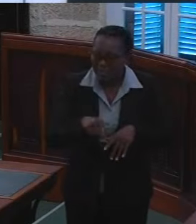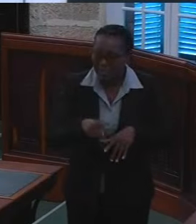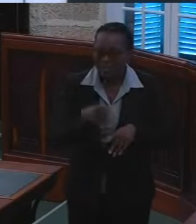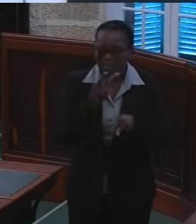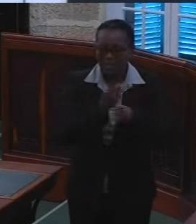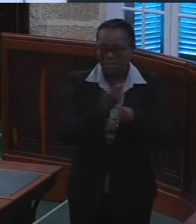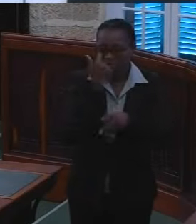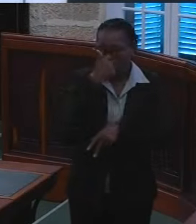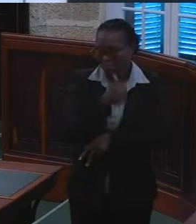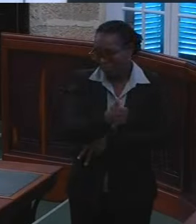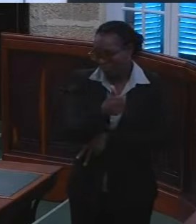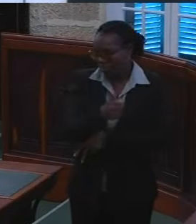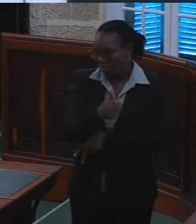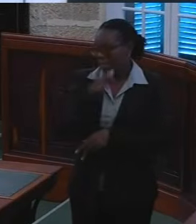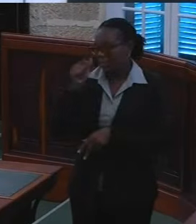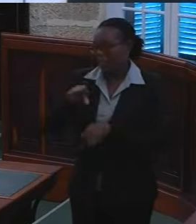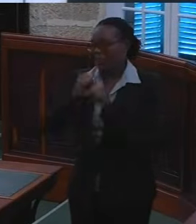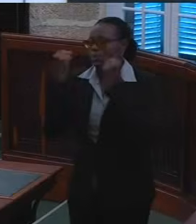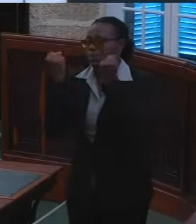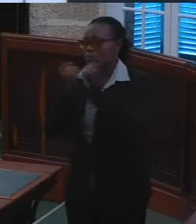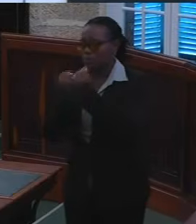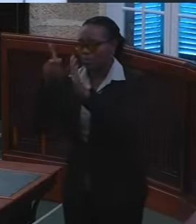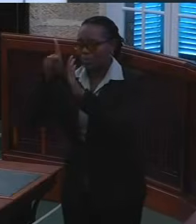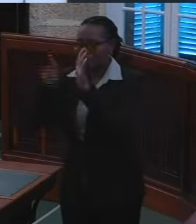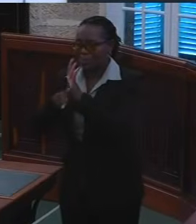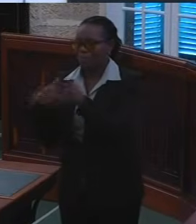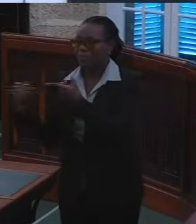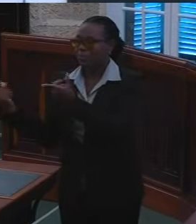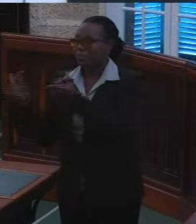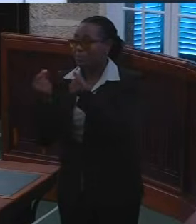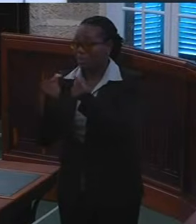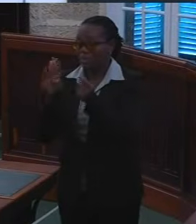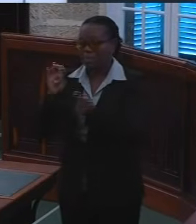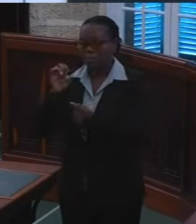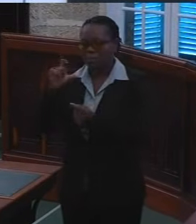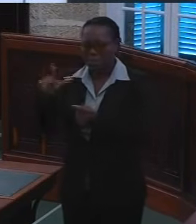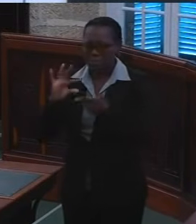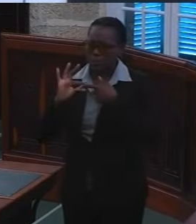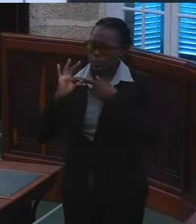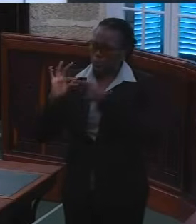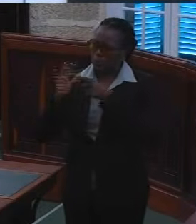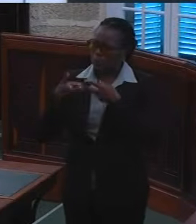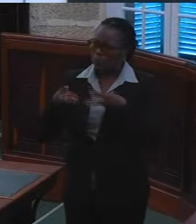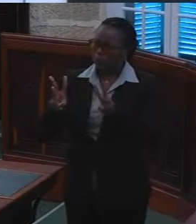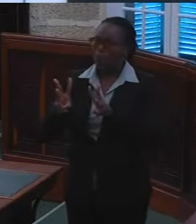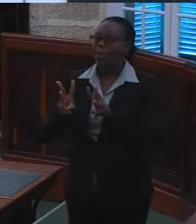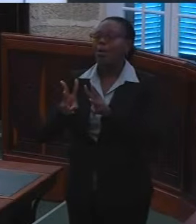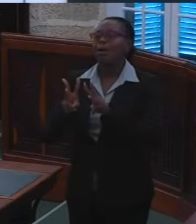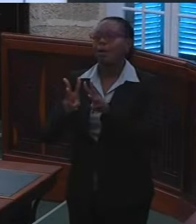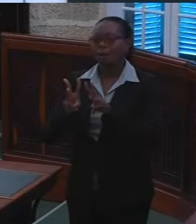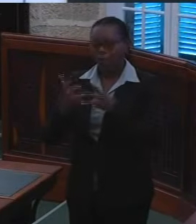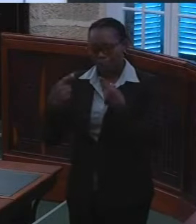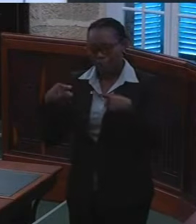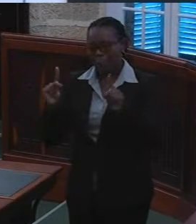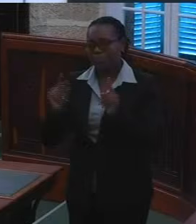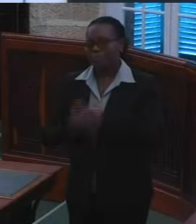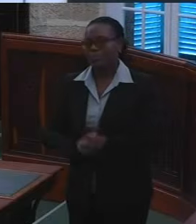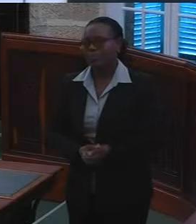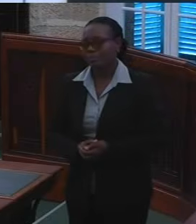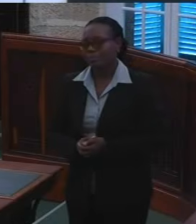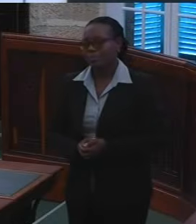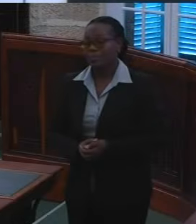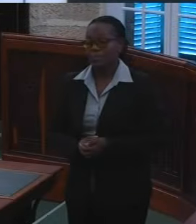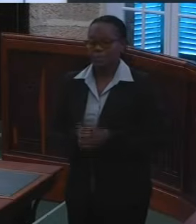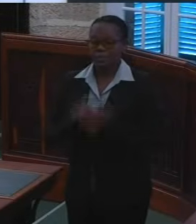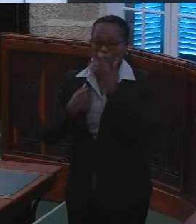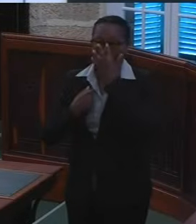that is what this bill, in a very unique way almost, is able to achieve. Mr. Speaker, sir, my view